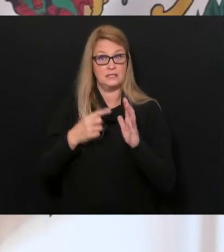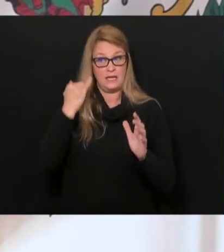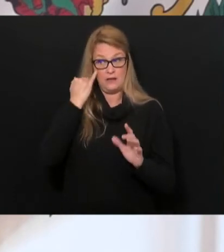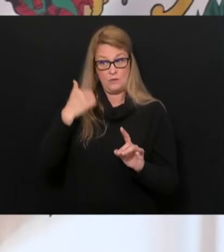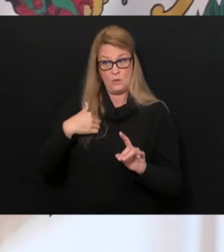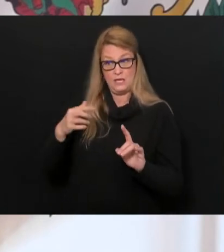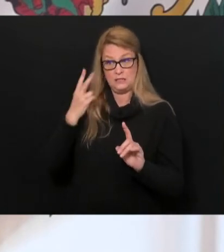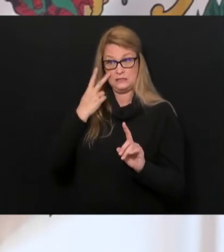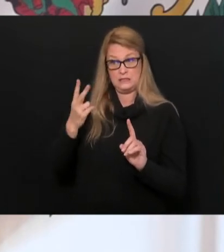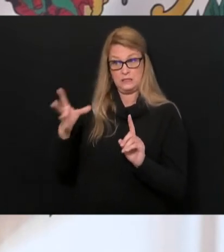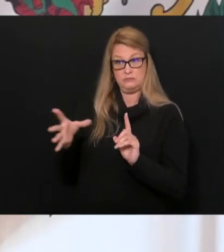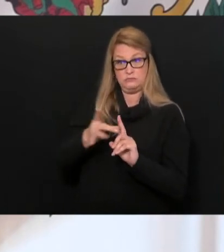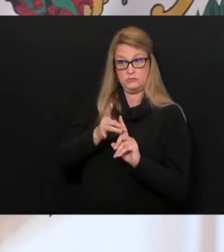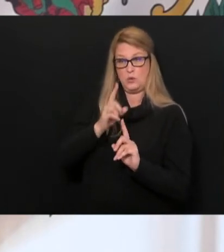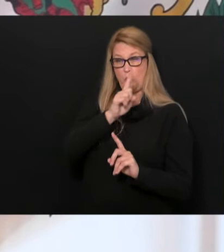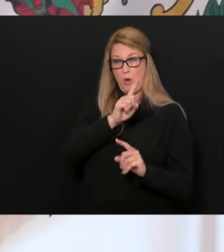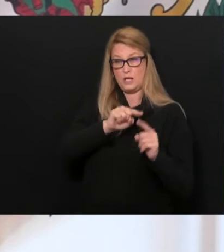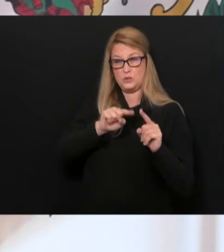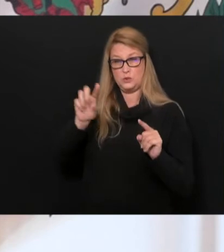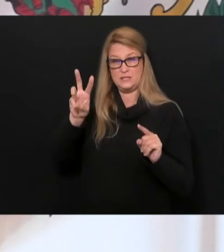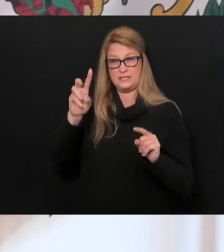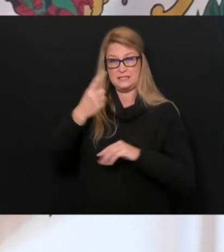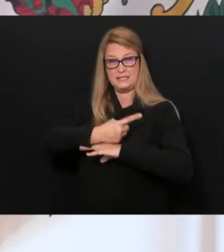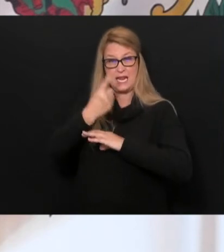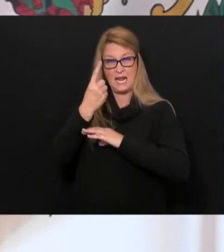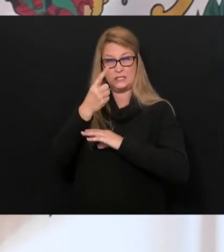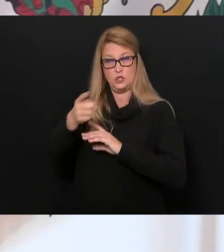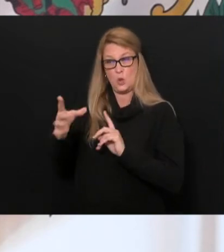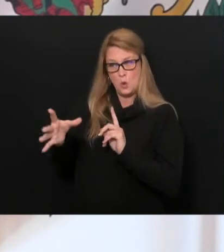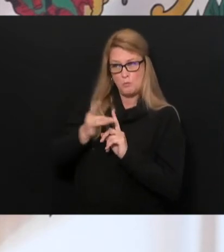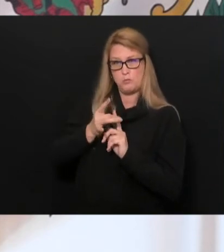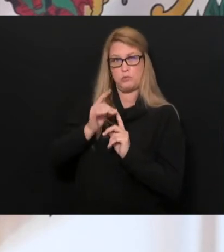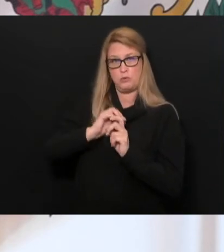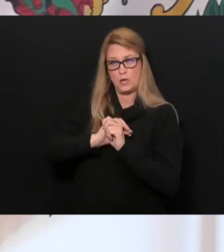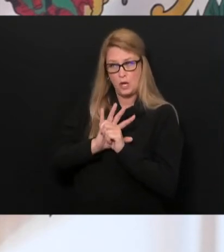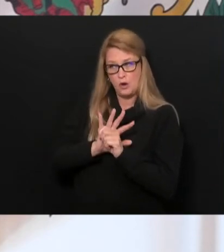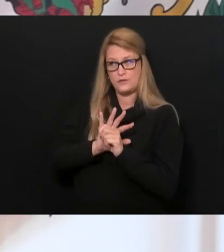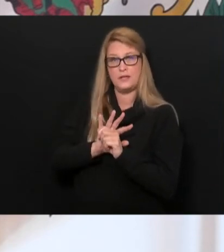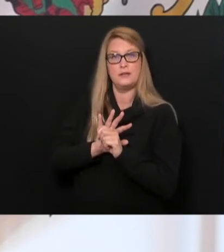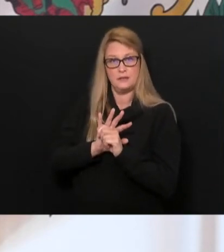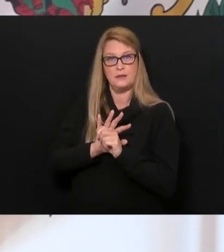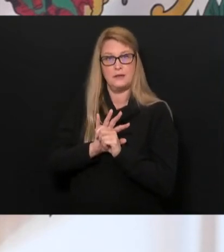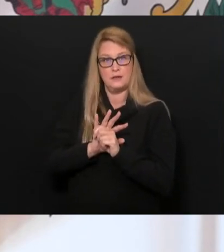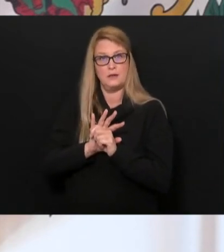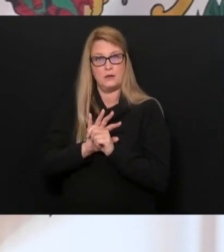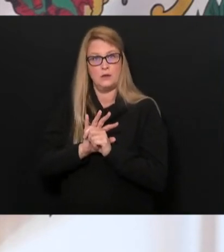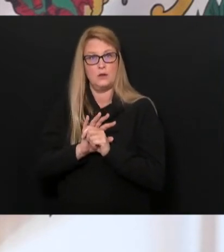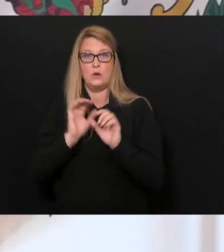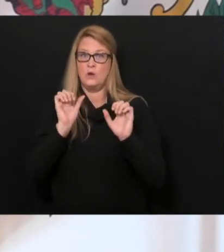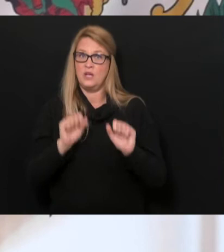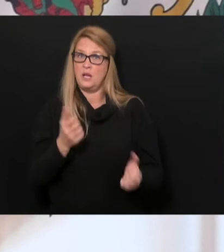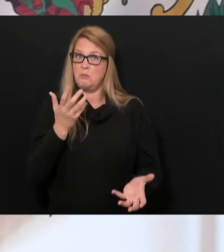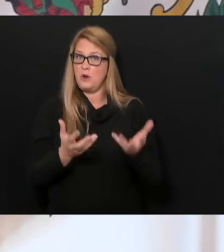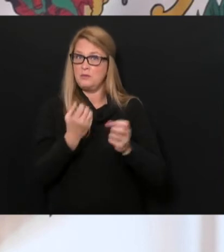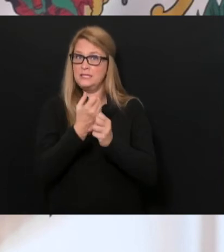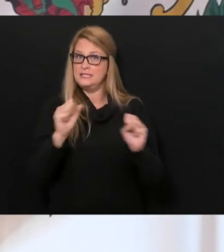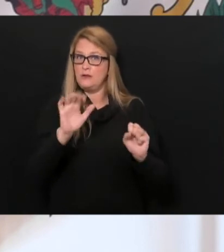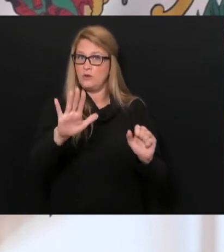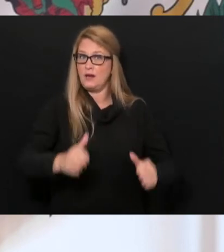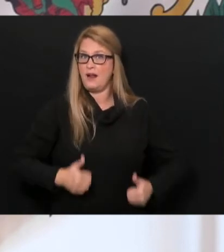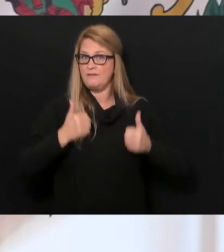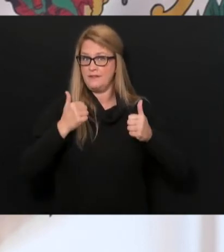catch it in the first 1 to 6 days when you have this virus and everything, we can probably save your life.